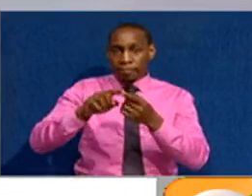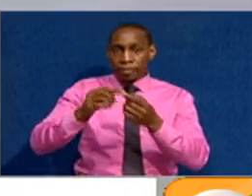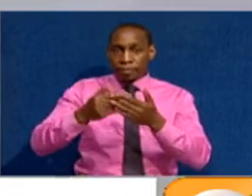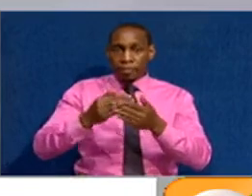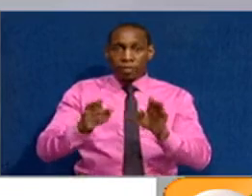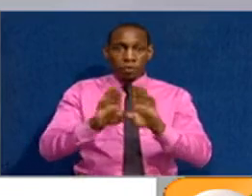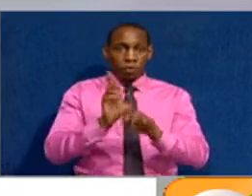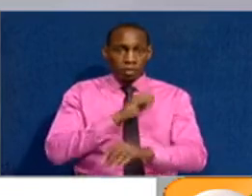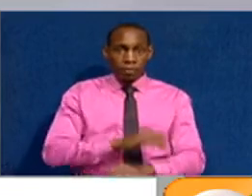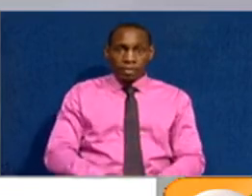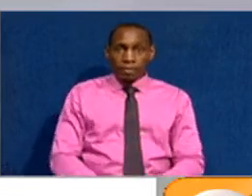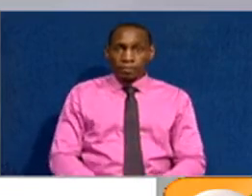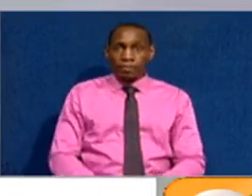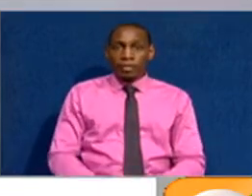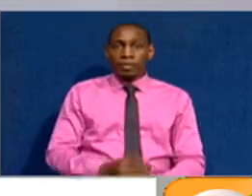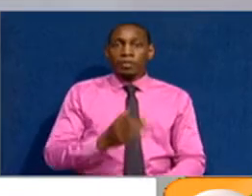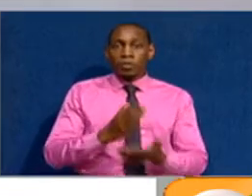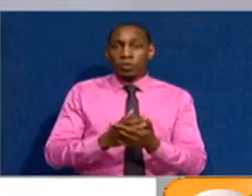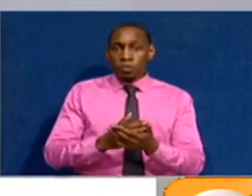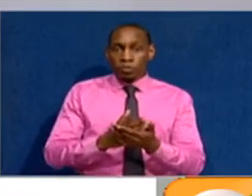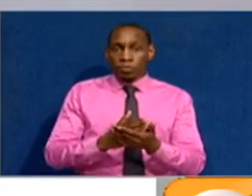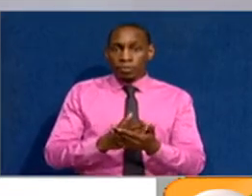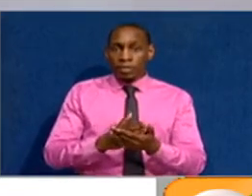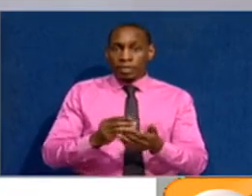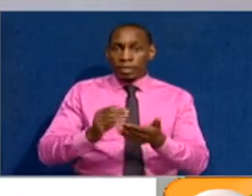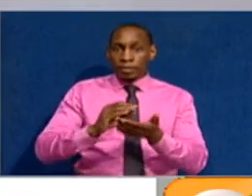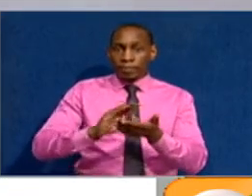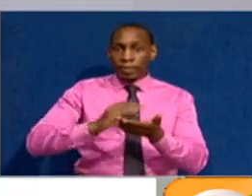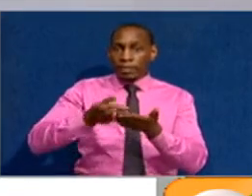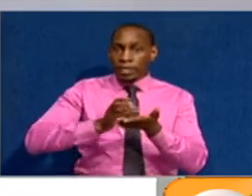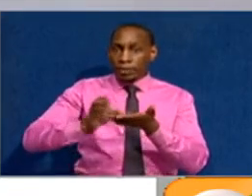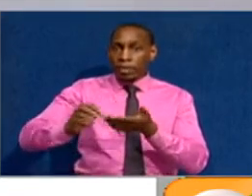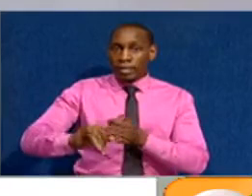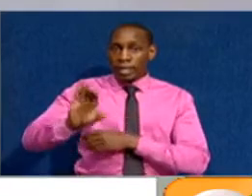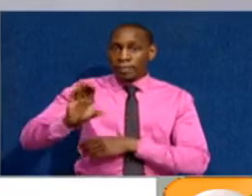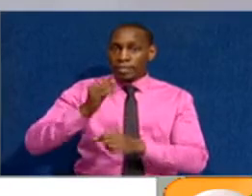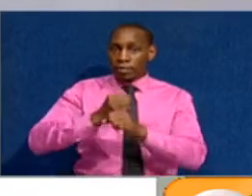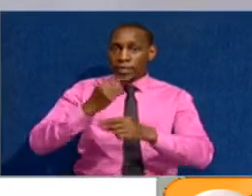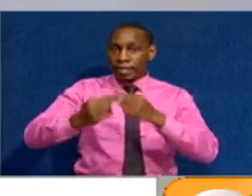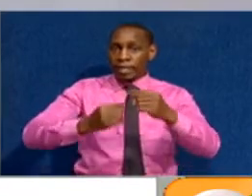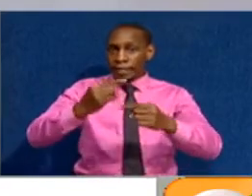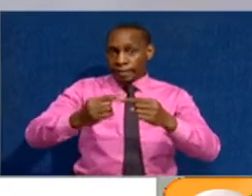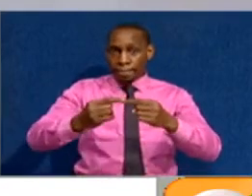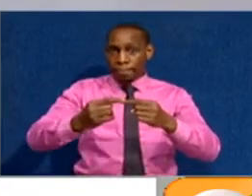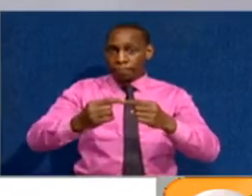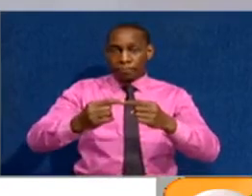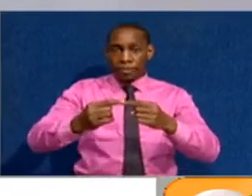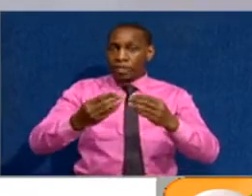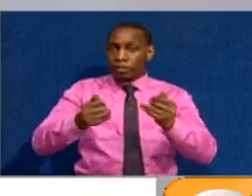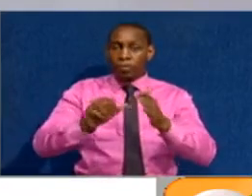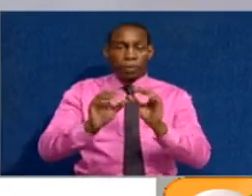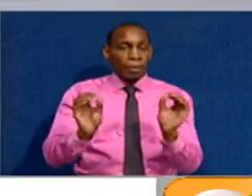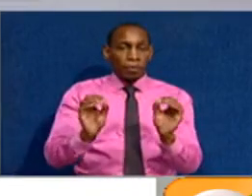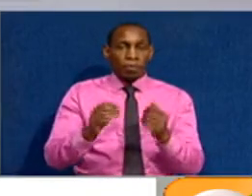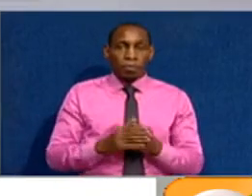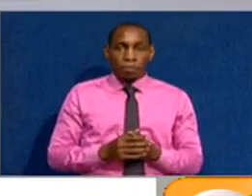business. And there's every reason to believe that even giving more funding to the IEBC for the exercise to continue will not solve the